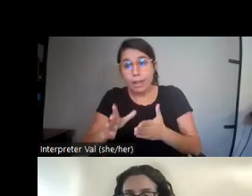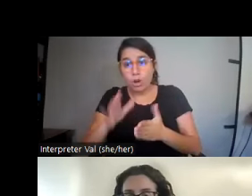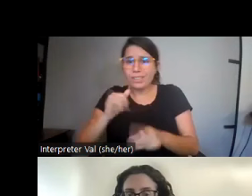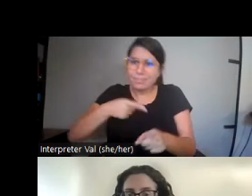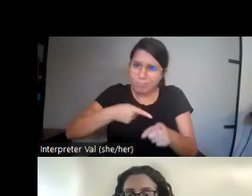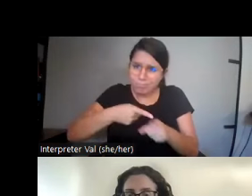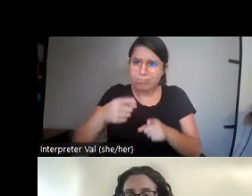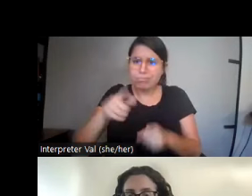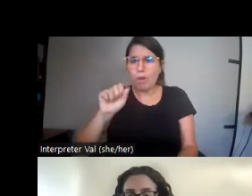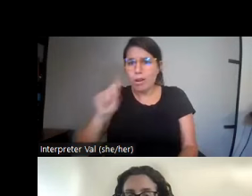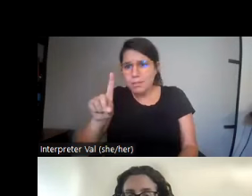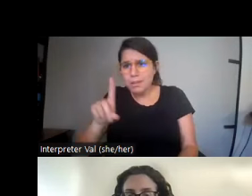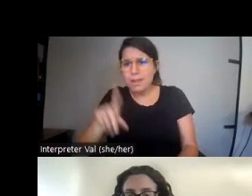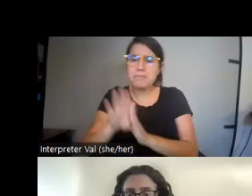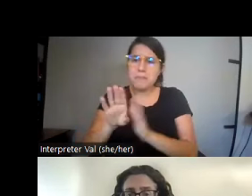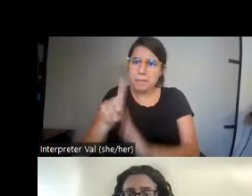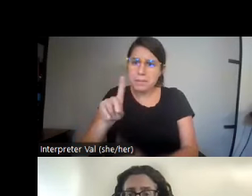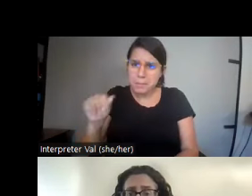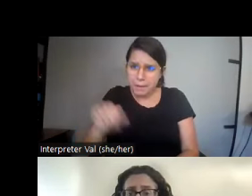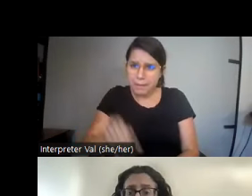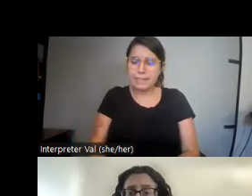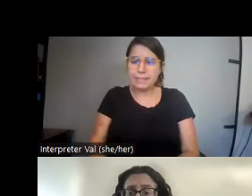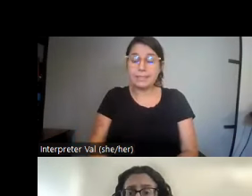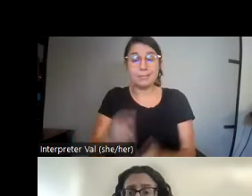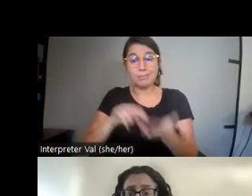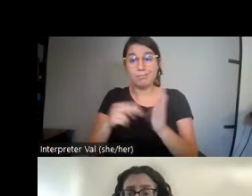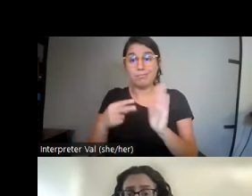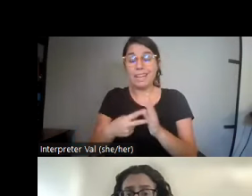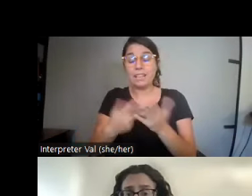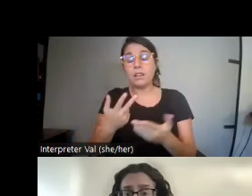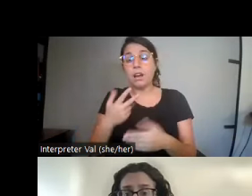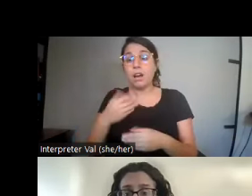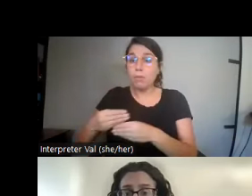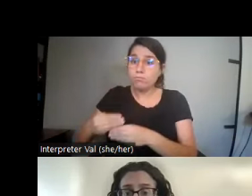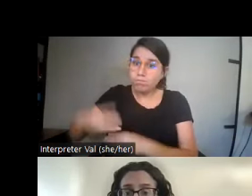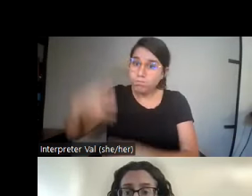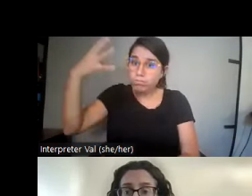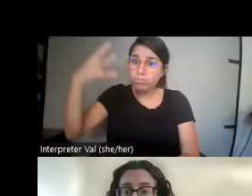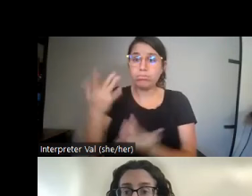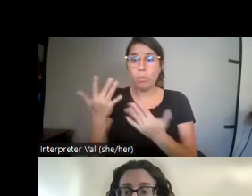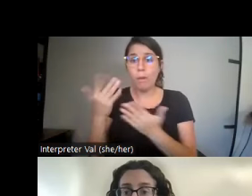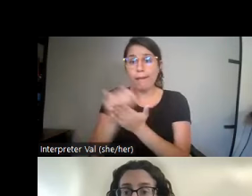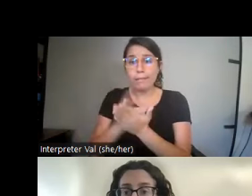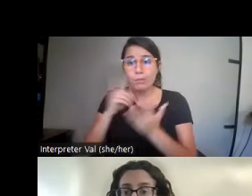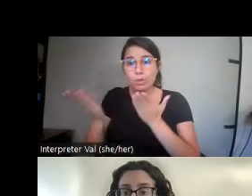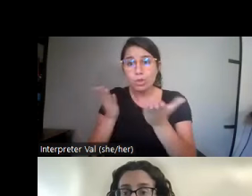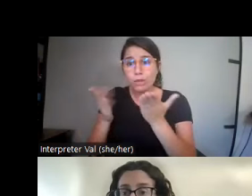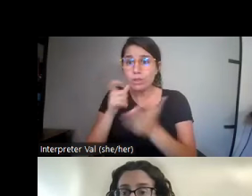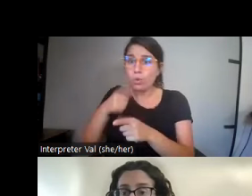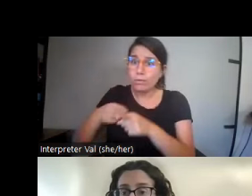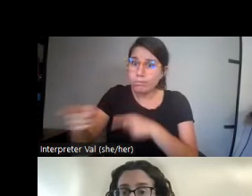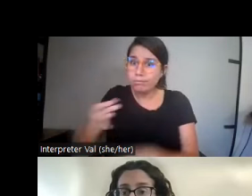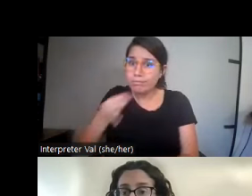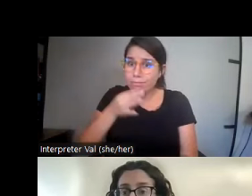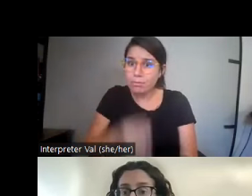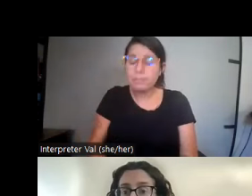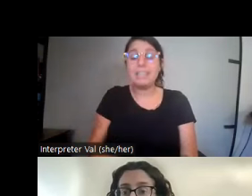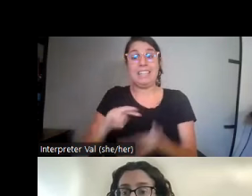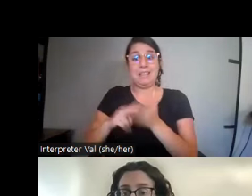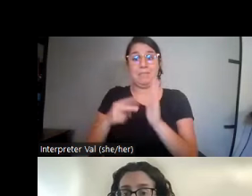autism and developmental disabilities, and this results in really long waits for services. So we train professionals